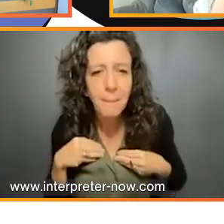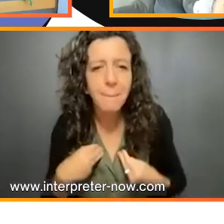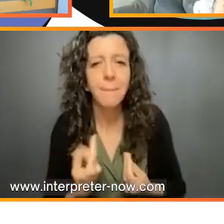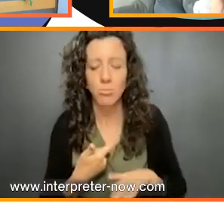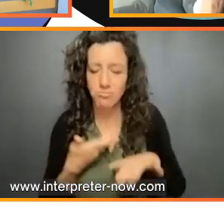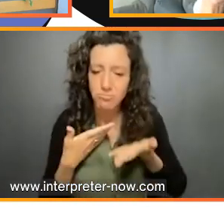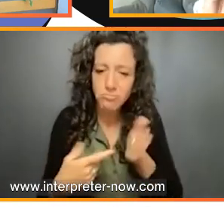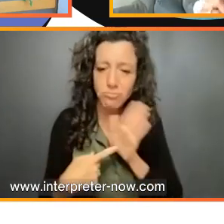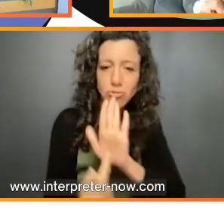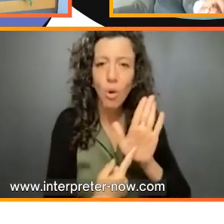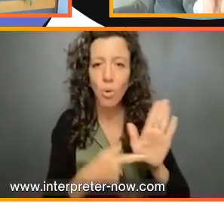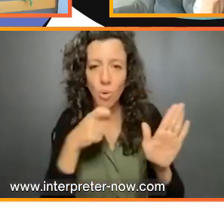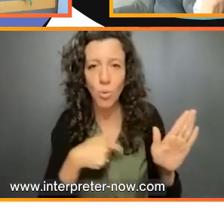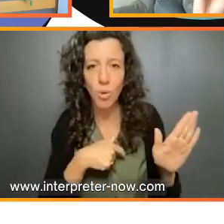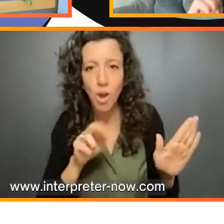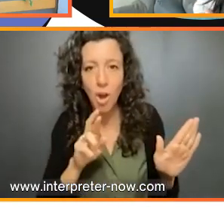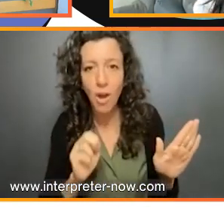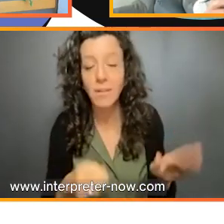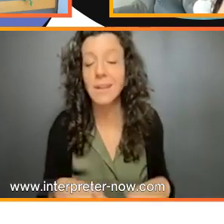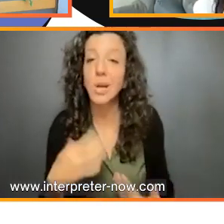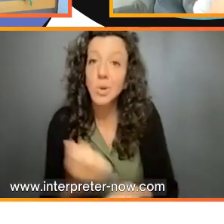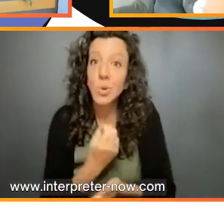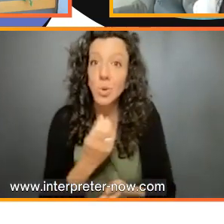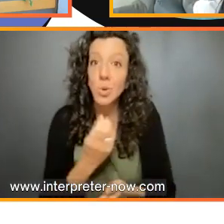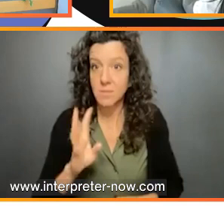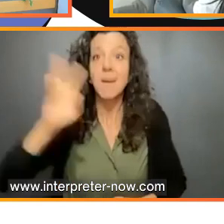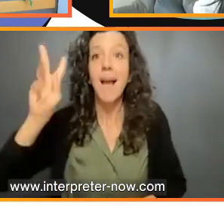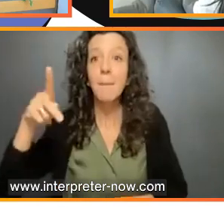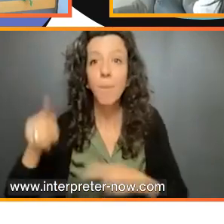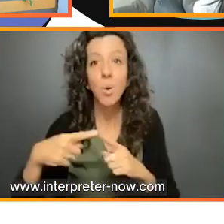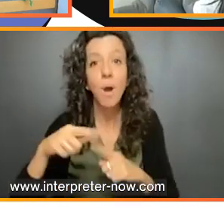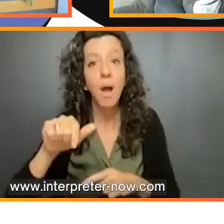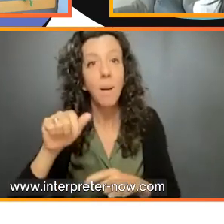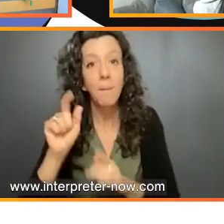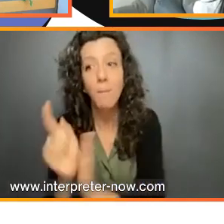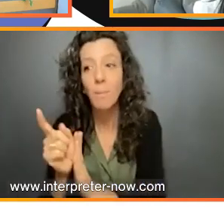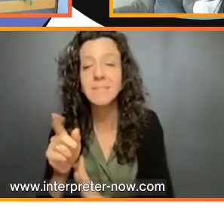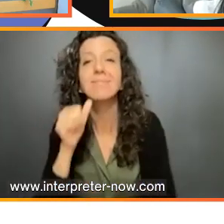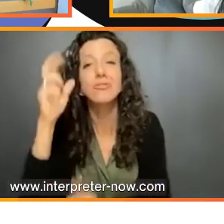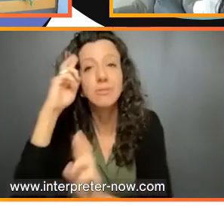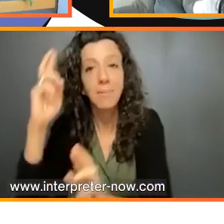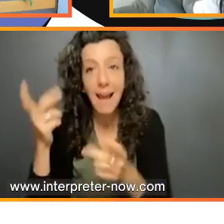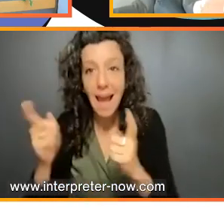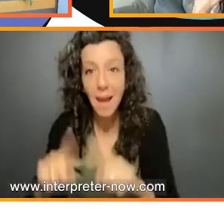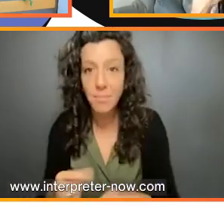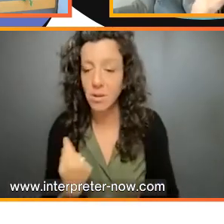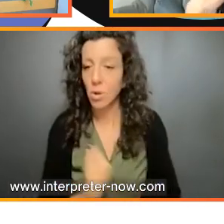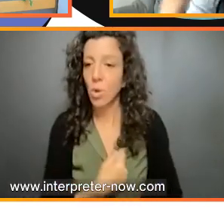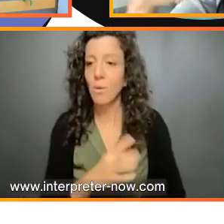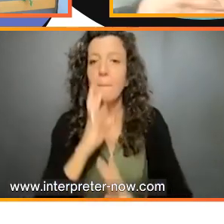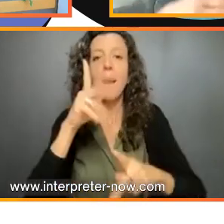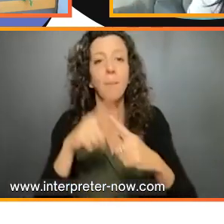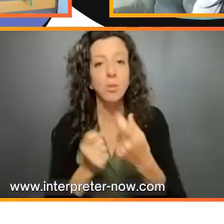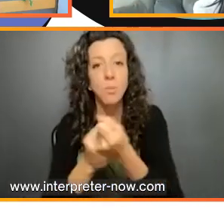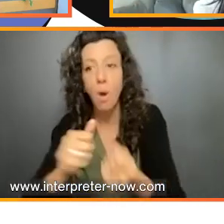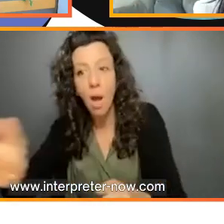We're knowing who we are. We're embracing who we are. We're being who we are. We're using our voice in moments of disrespect. We're using our voice